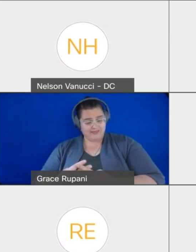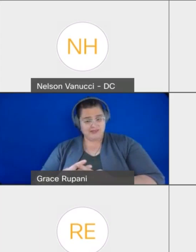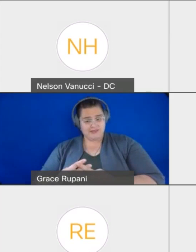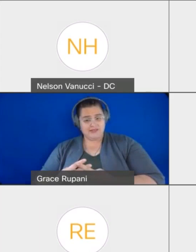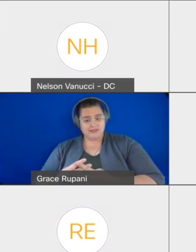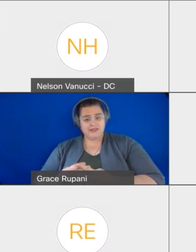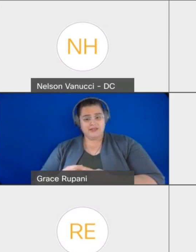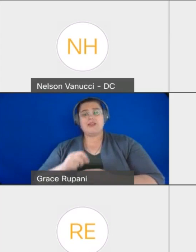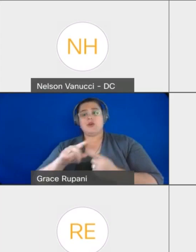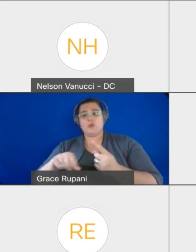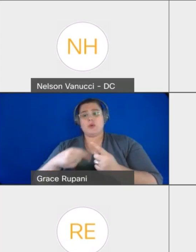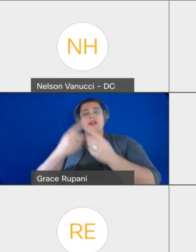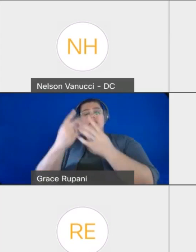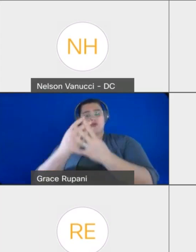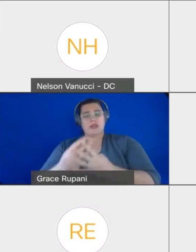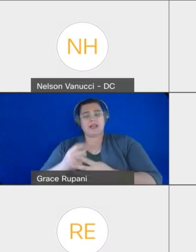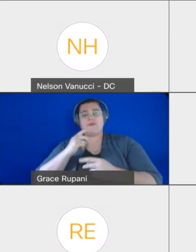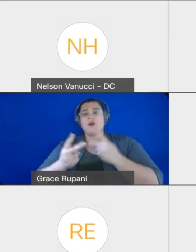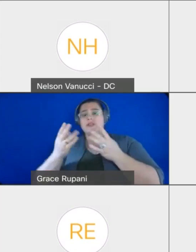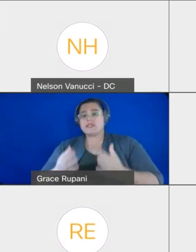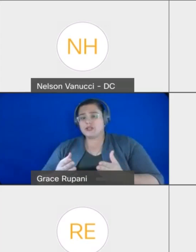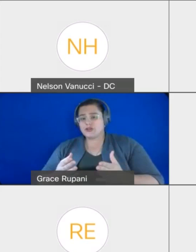for visitors